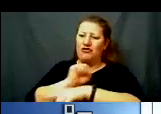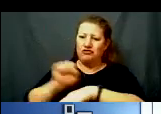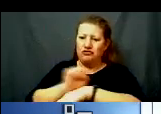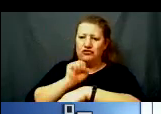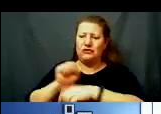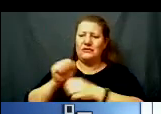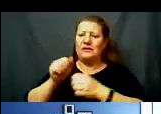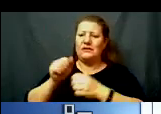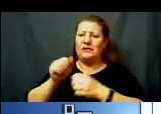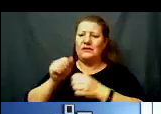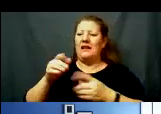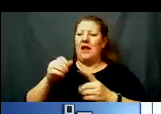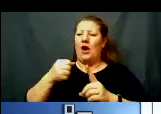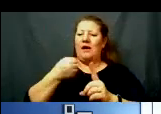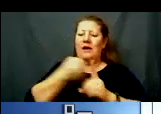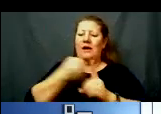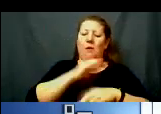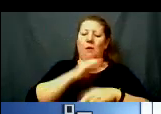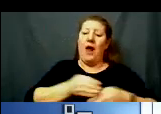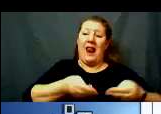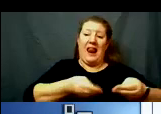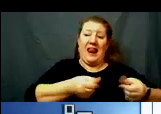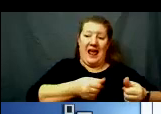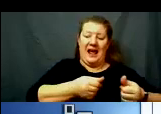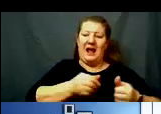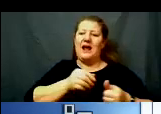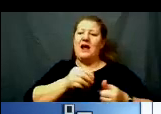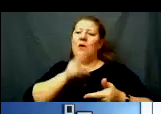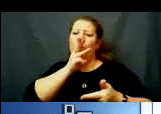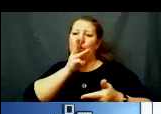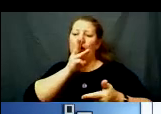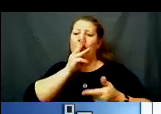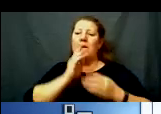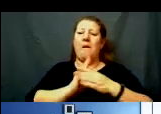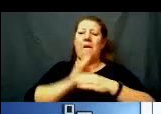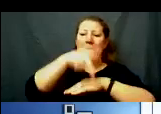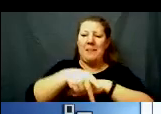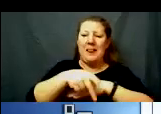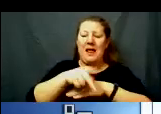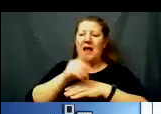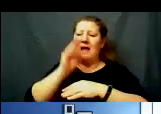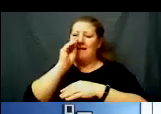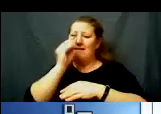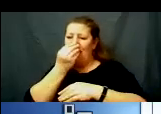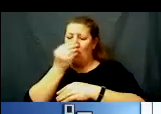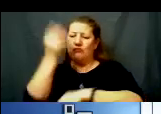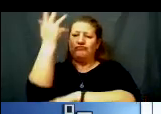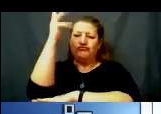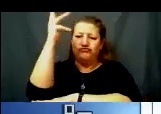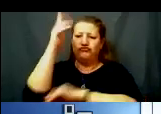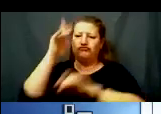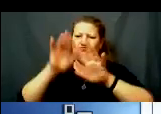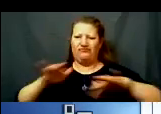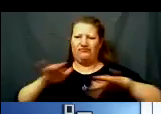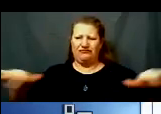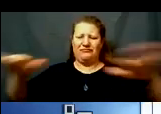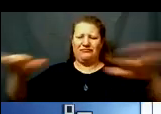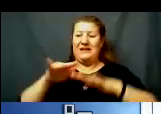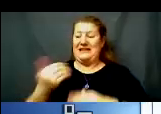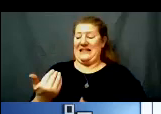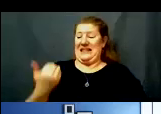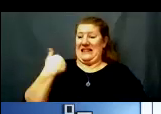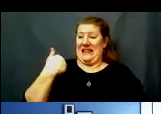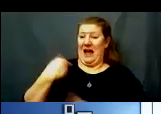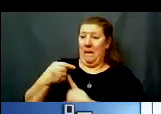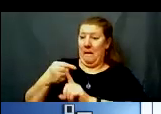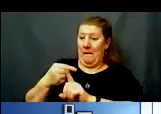on land, water, flora and fauna. There's a recent article just last month published, I